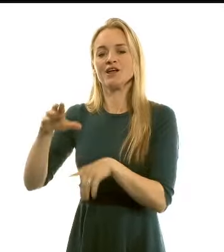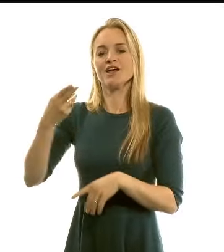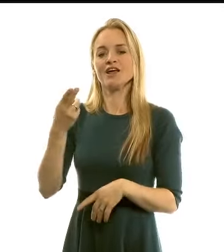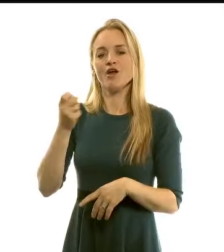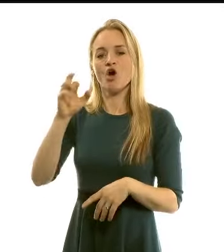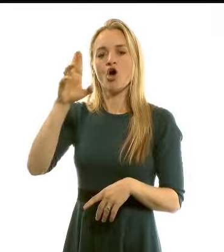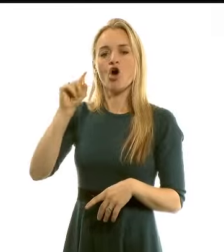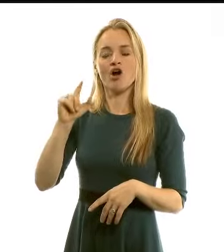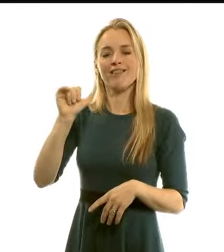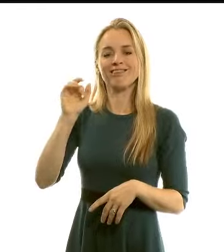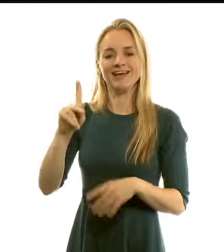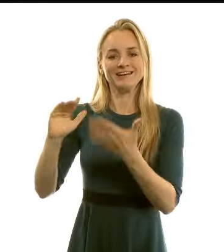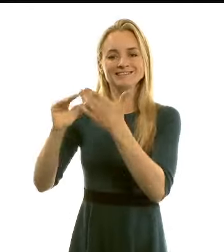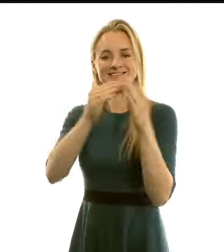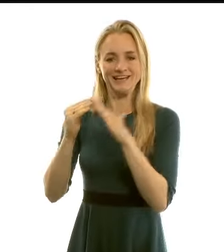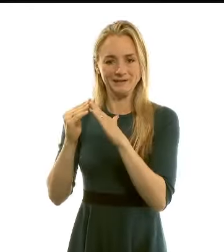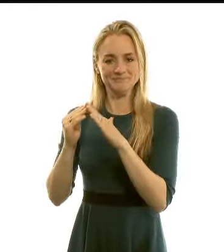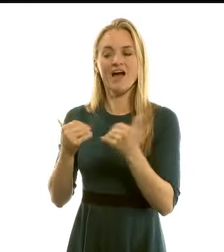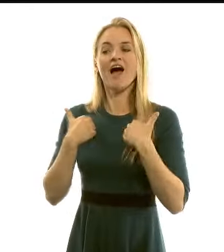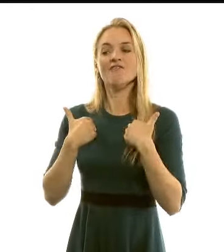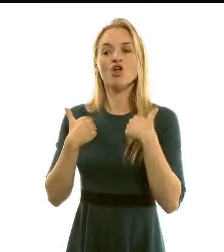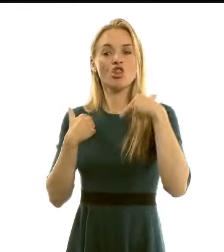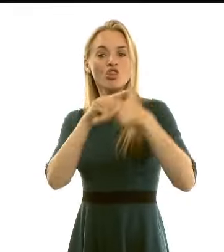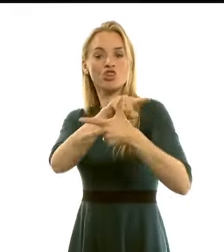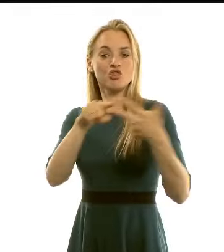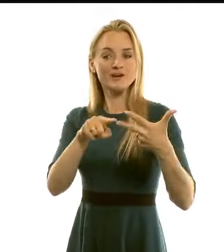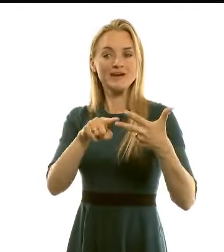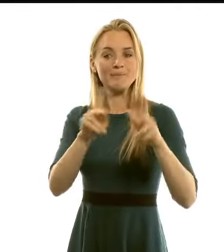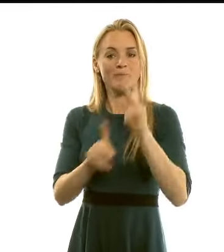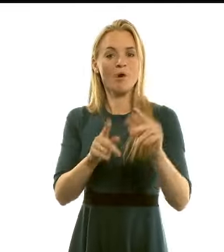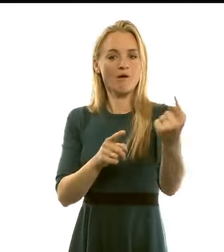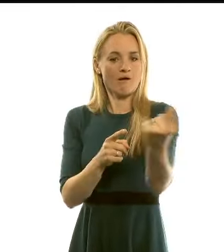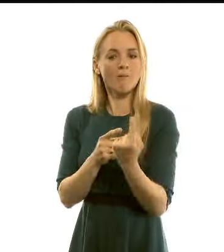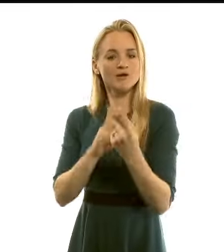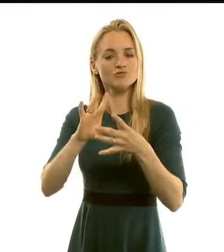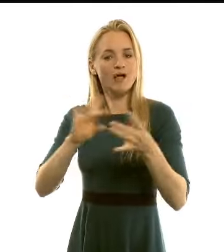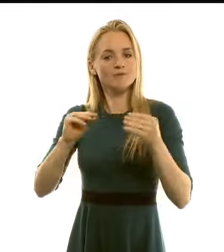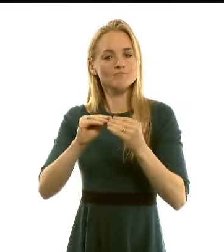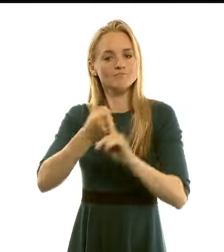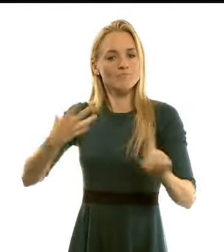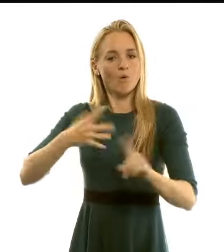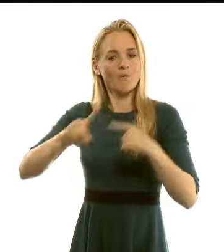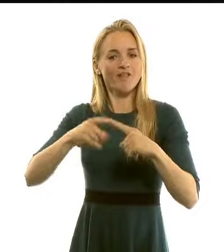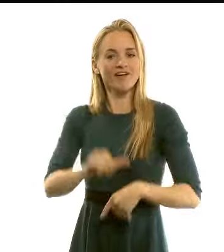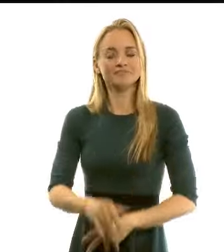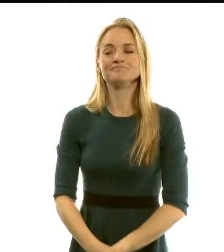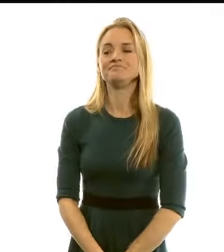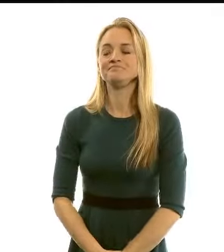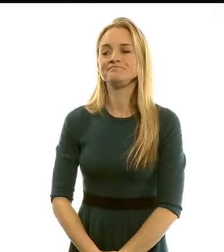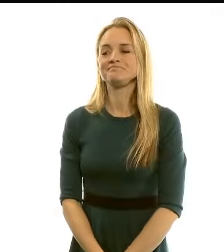James, and Fenella. Guys, hey. Come on out. In you come. Hey, guys.